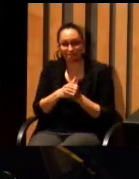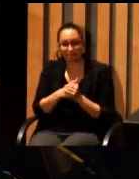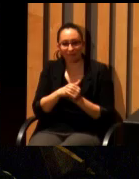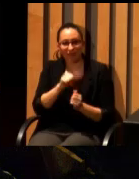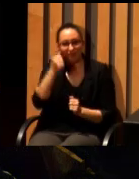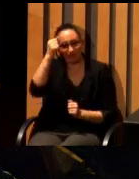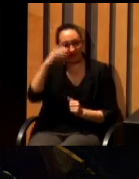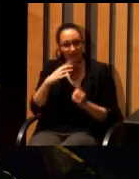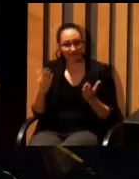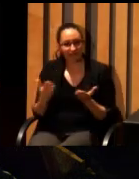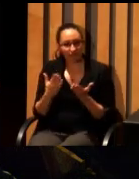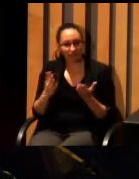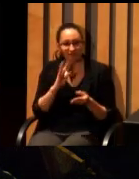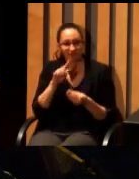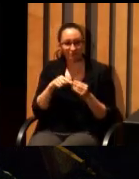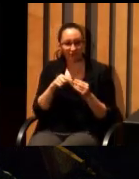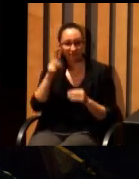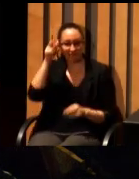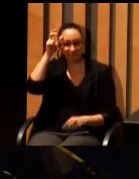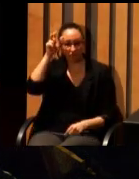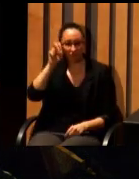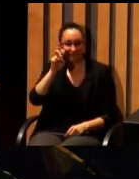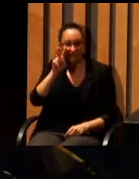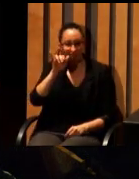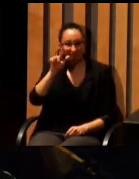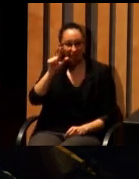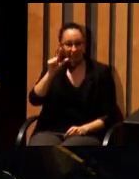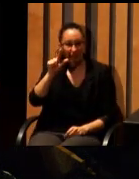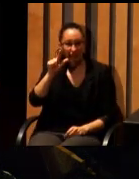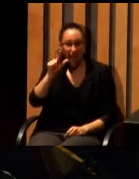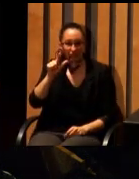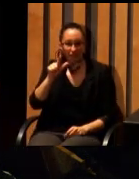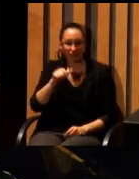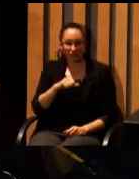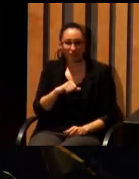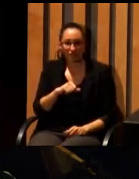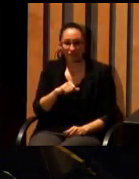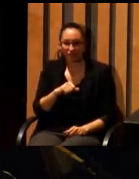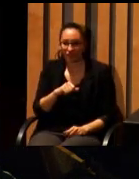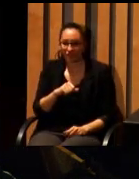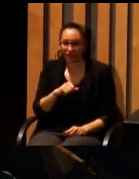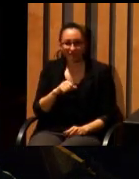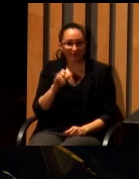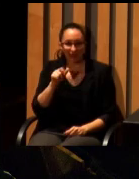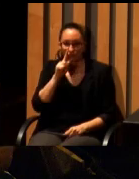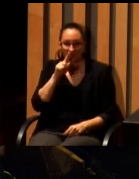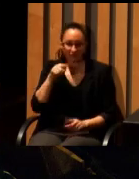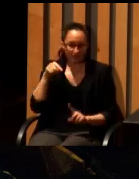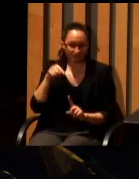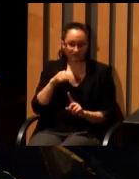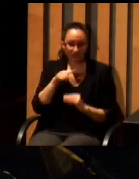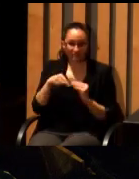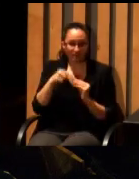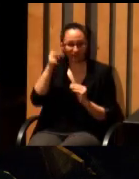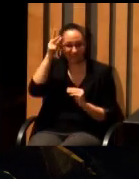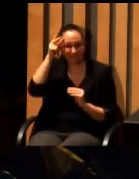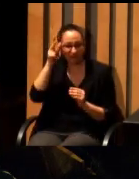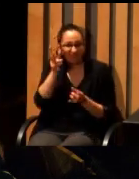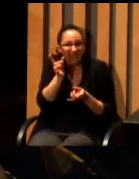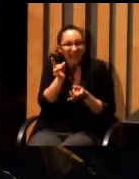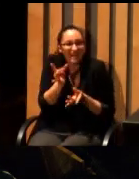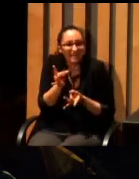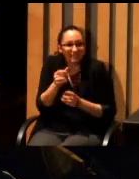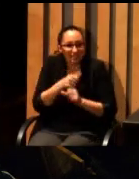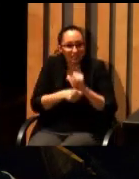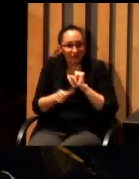about evil before, and I think that has a lot to do with it, the evil and the hatred. And I believe that it comes through